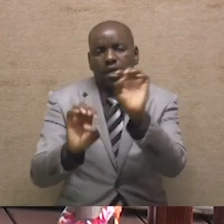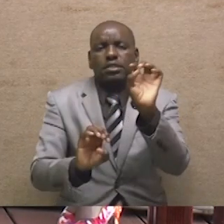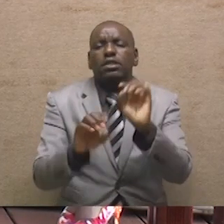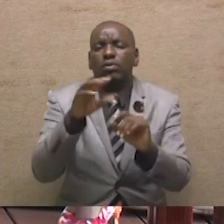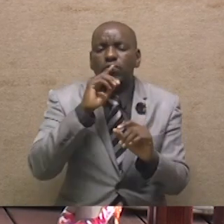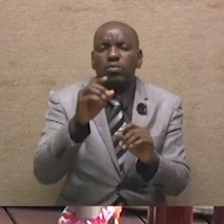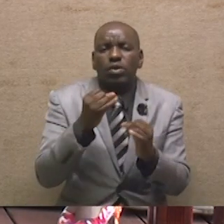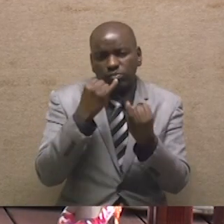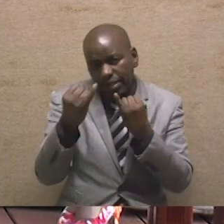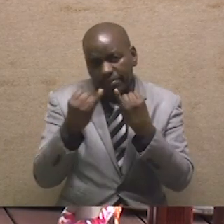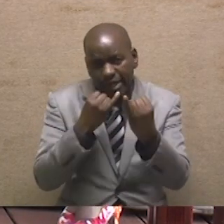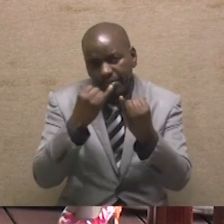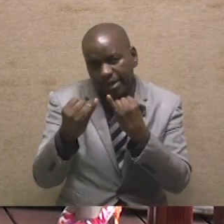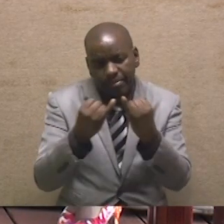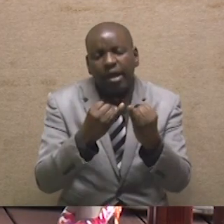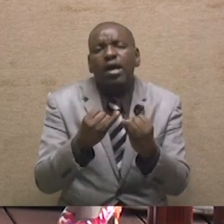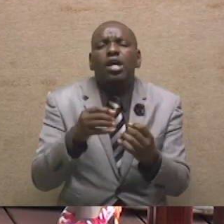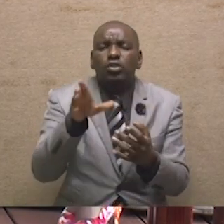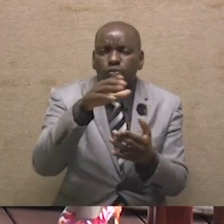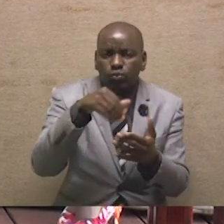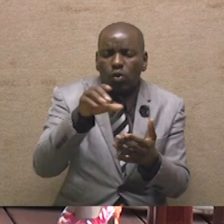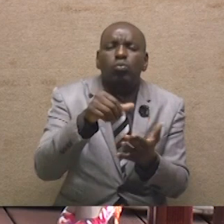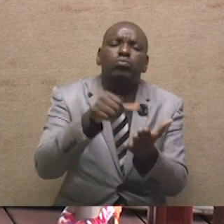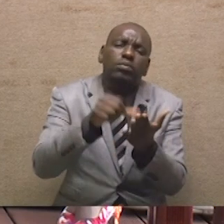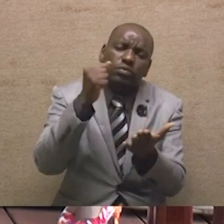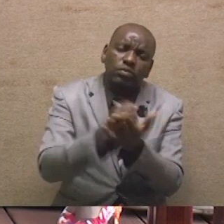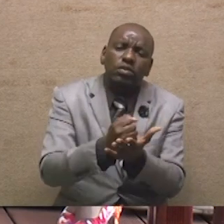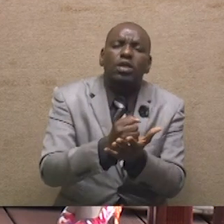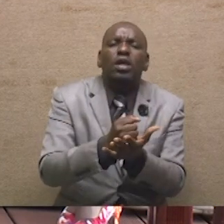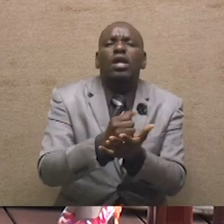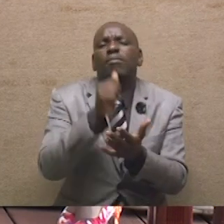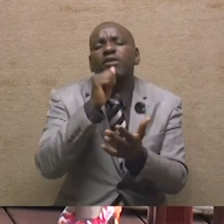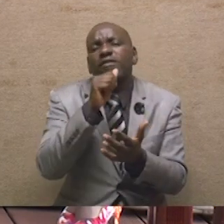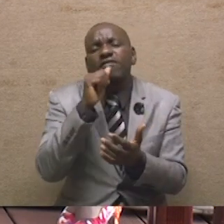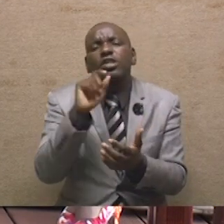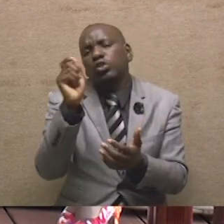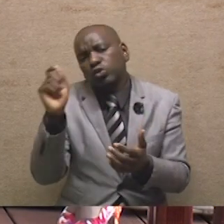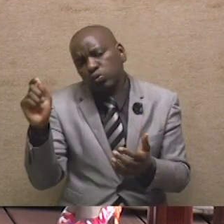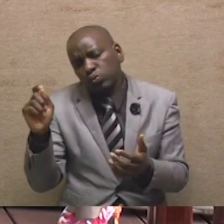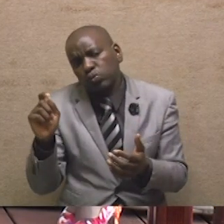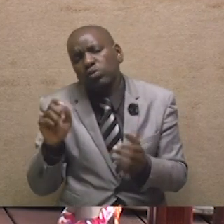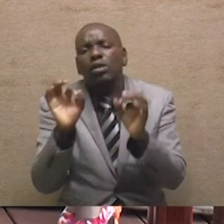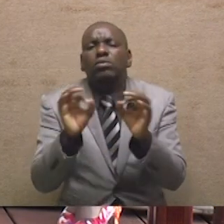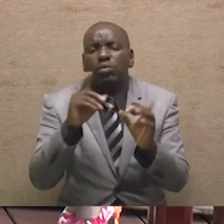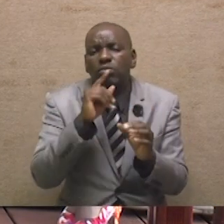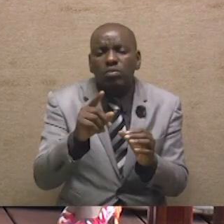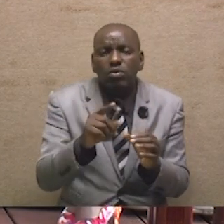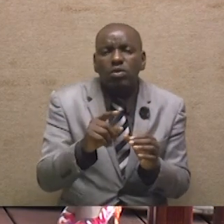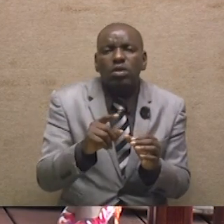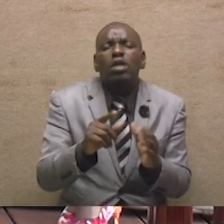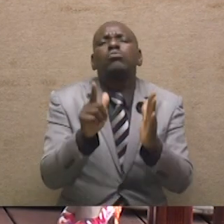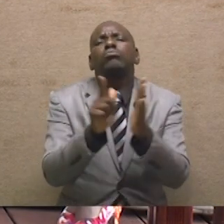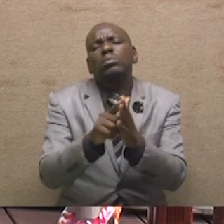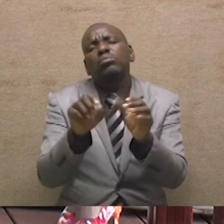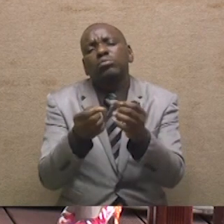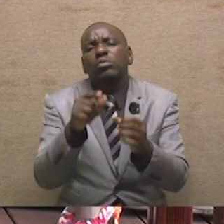have come to the end of this episode, and we have been discussing about the issue of registration of non-government schools, and they